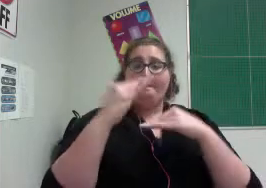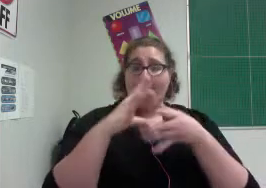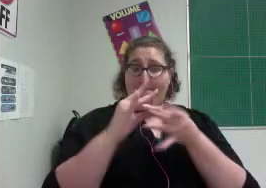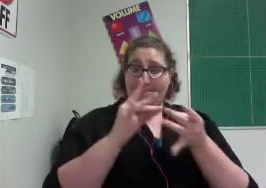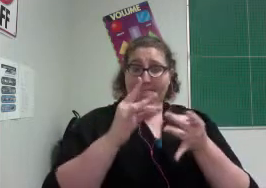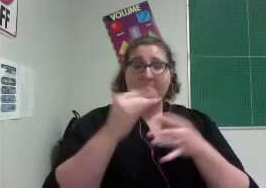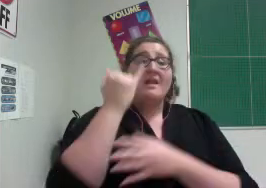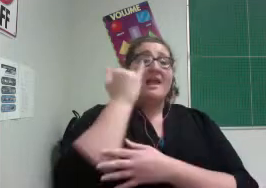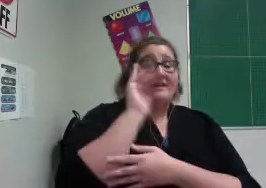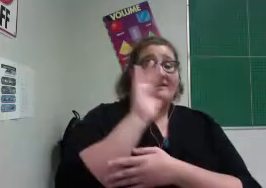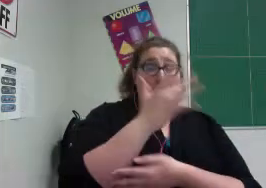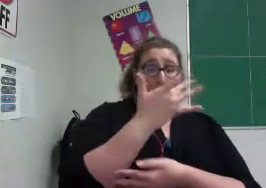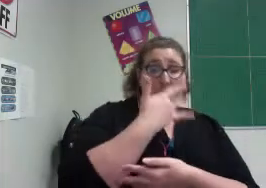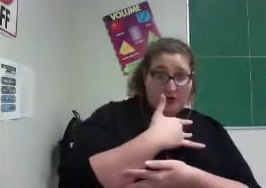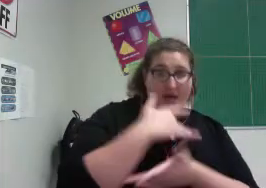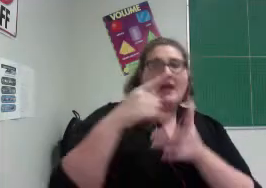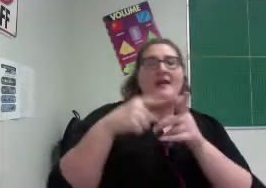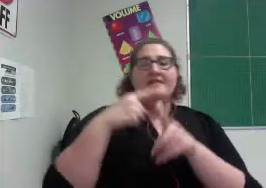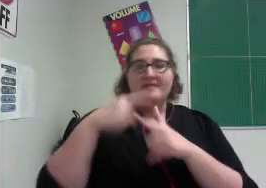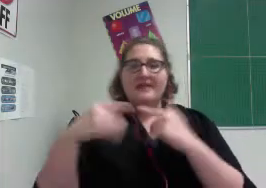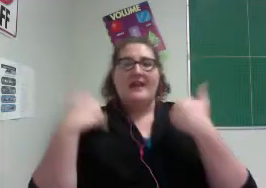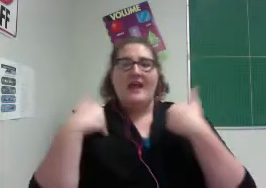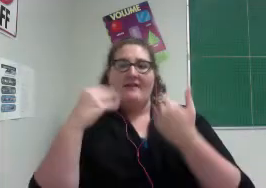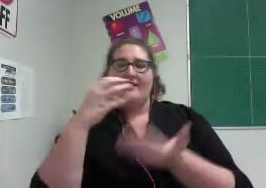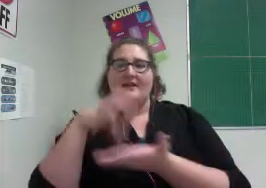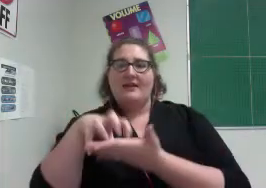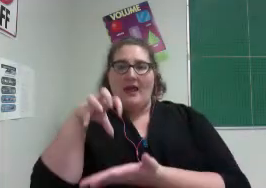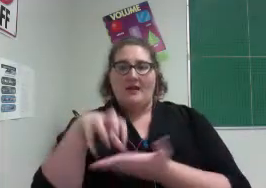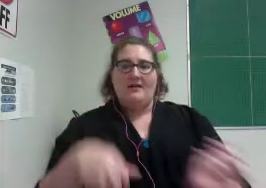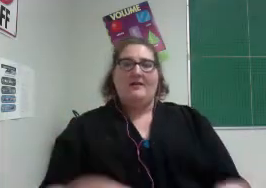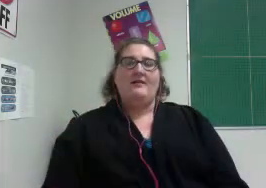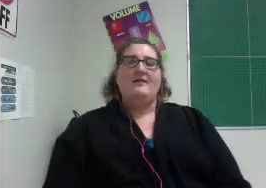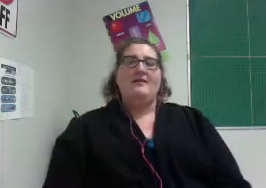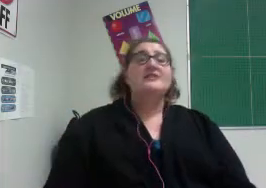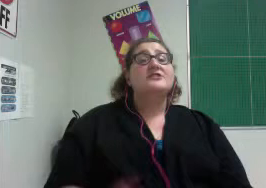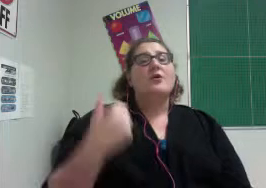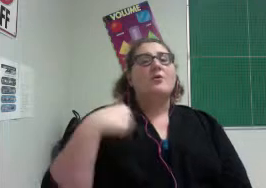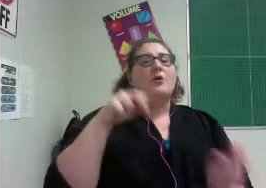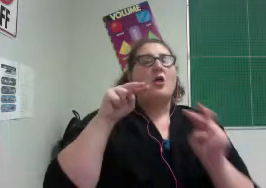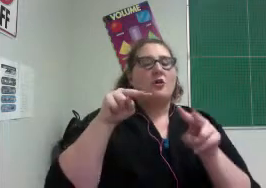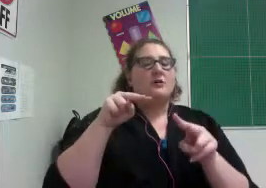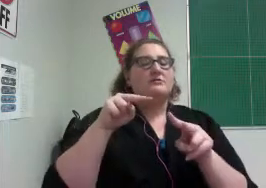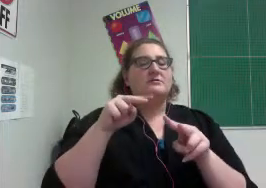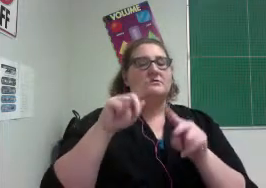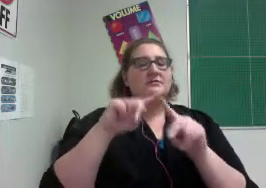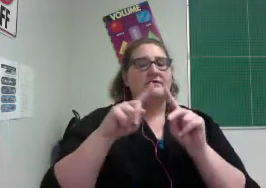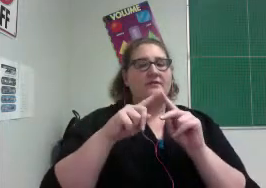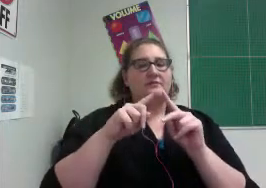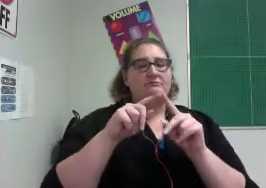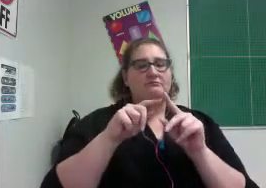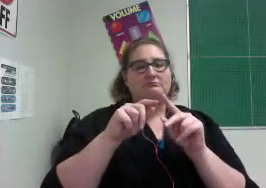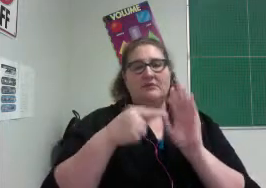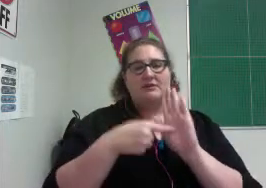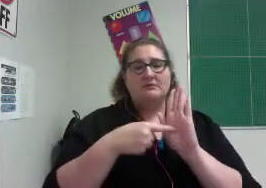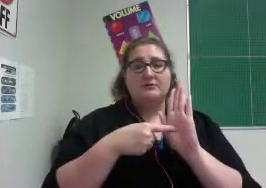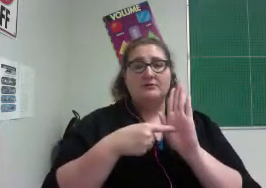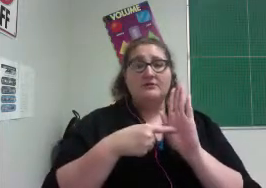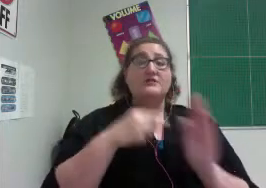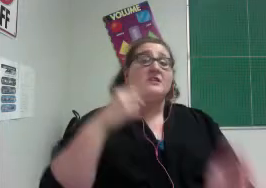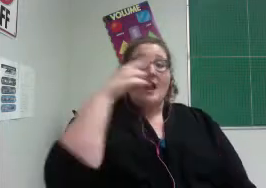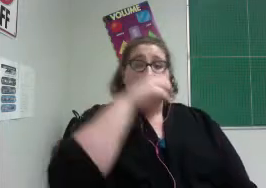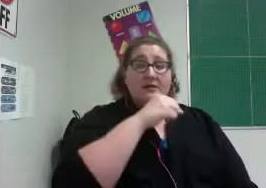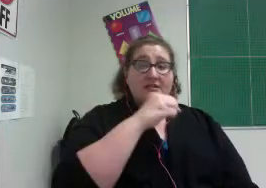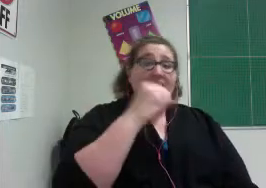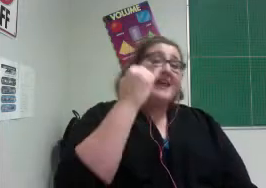Conditional statements. If it is your birthday, then you'll have cake. So we're going to look at this because these are the different cases that could happen. You could have,